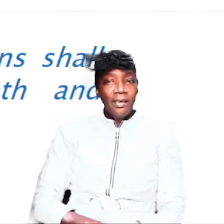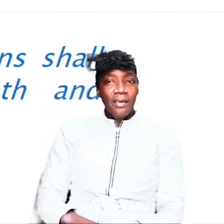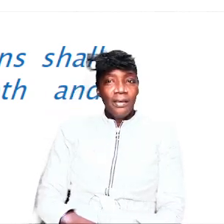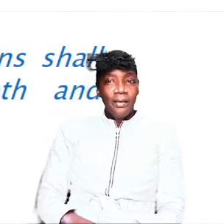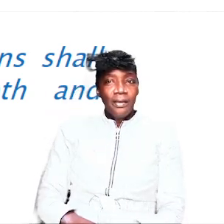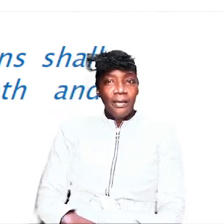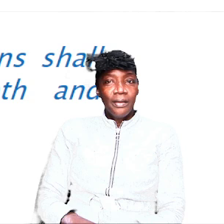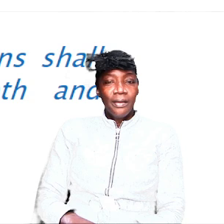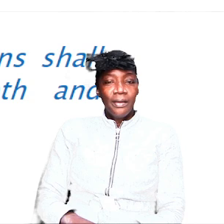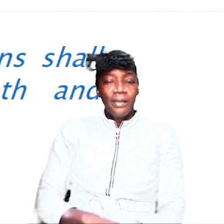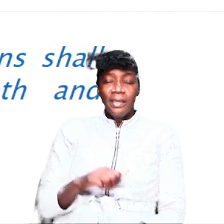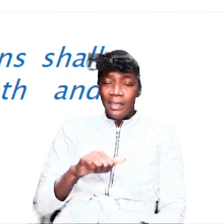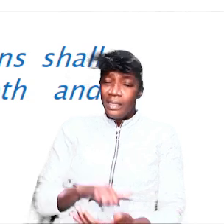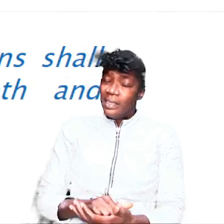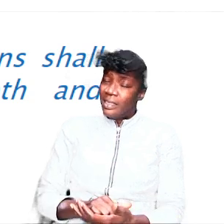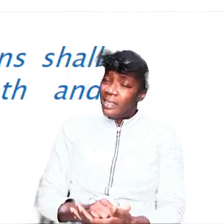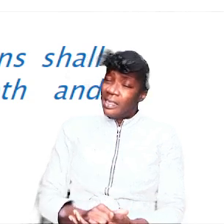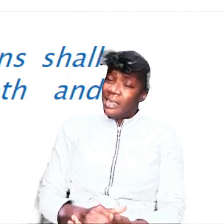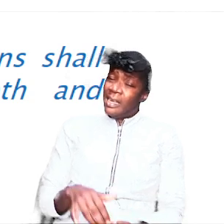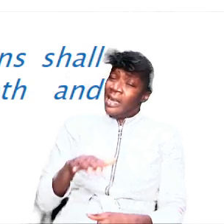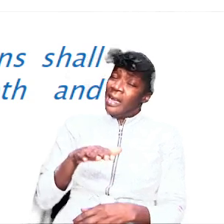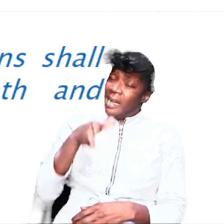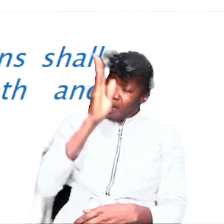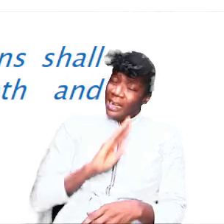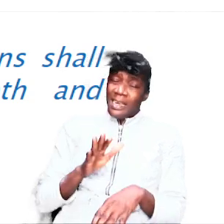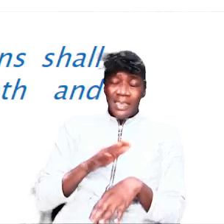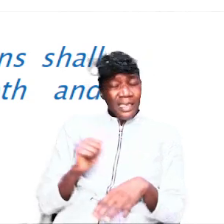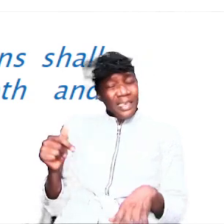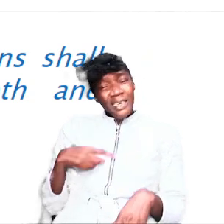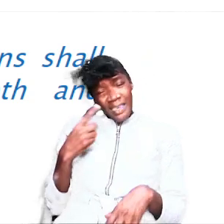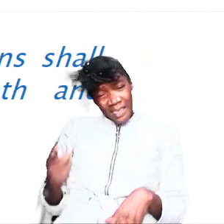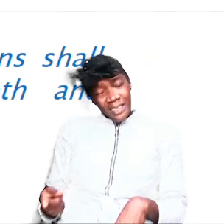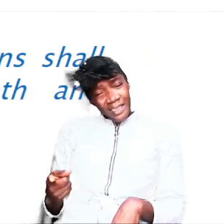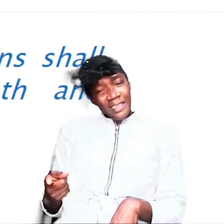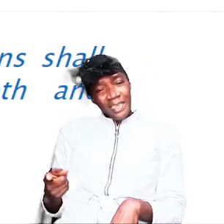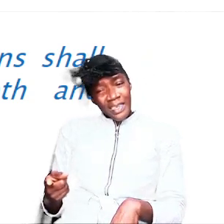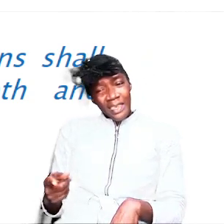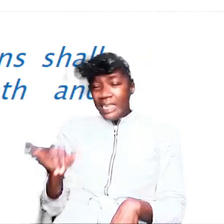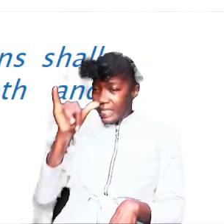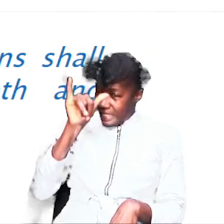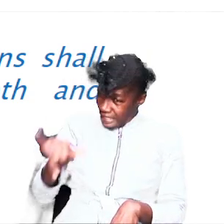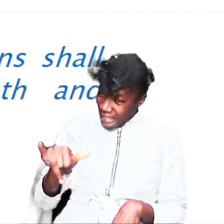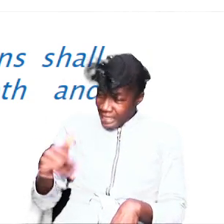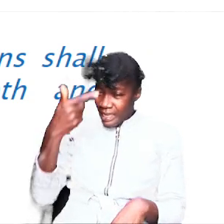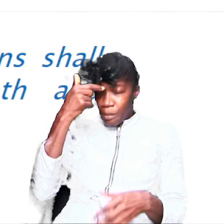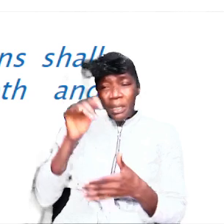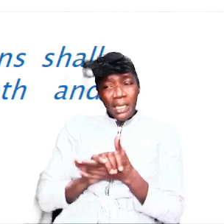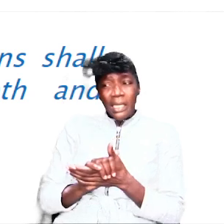So that is why God now called him and said, look here, I still believe in you.